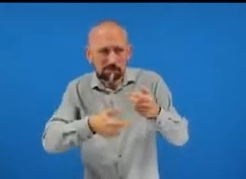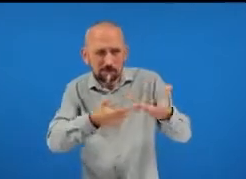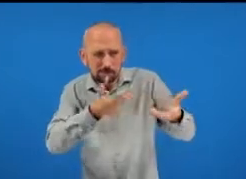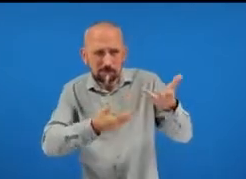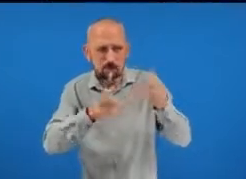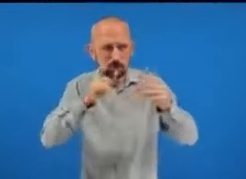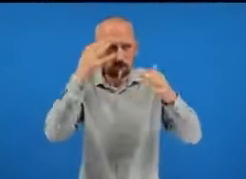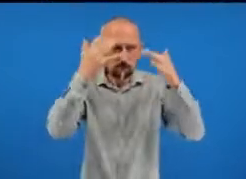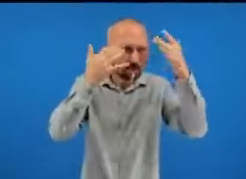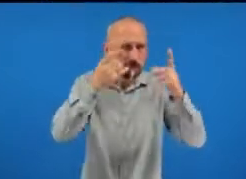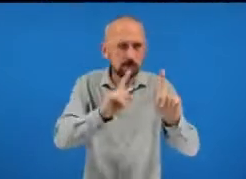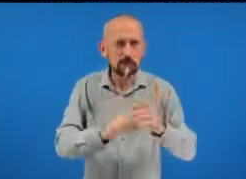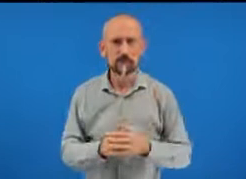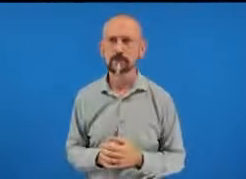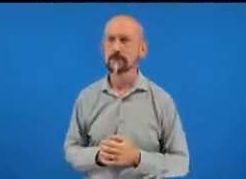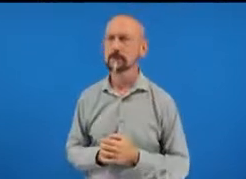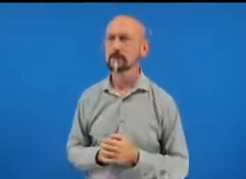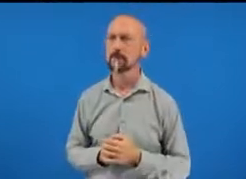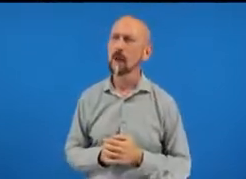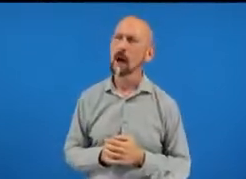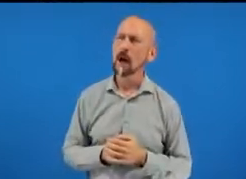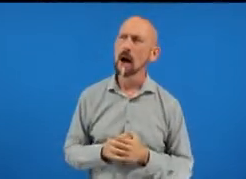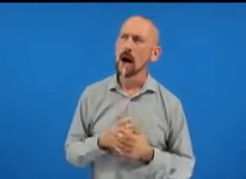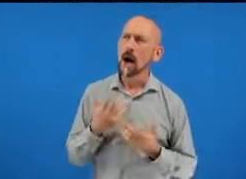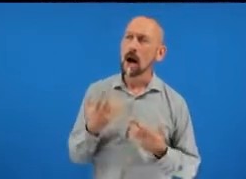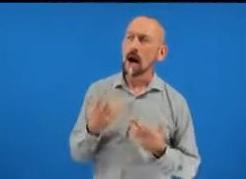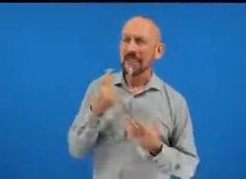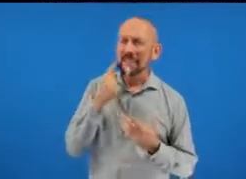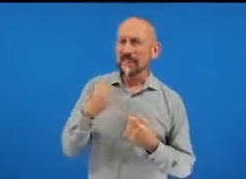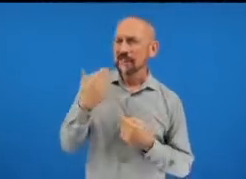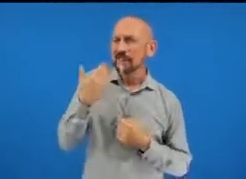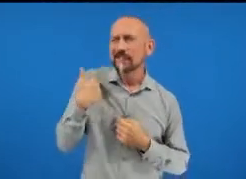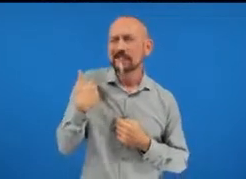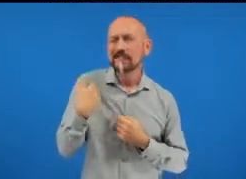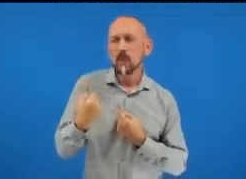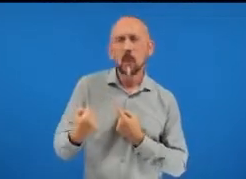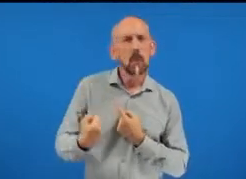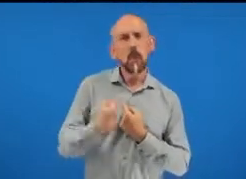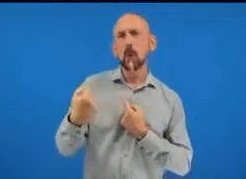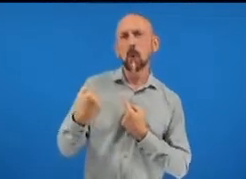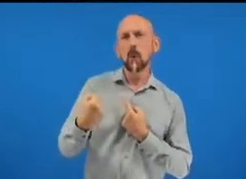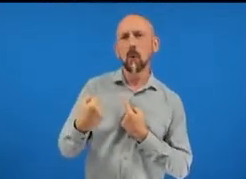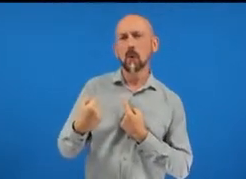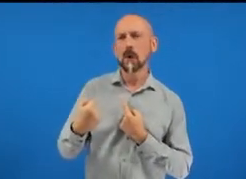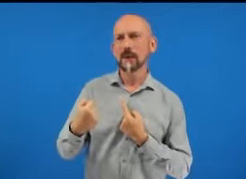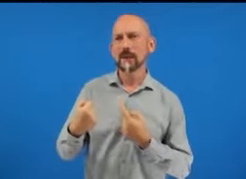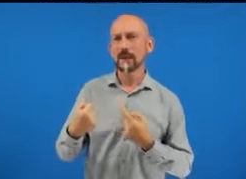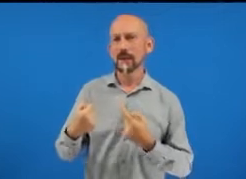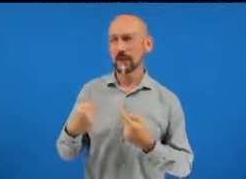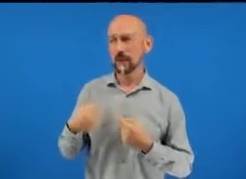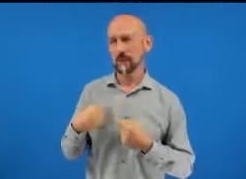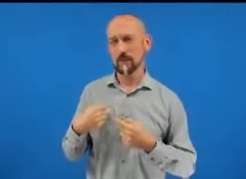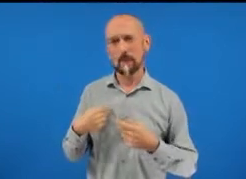having? I think it's just really started to hit me that what we've missed out on is, you know, like what he's missed out on,